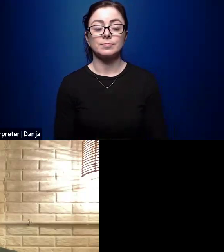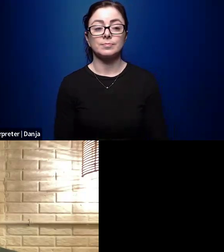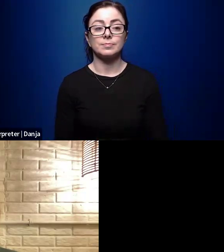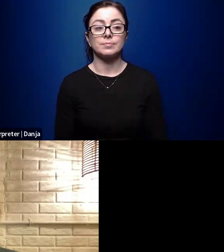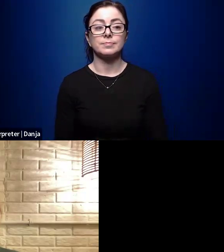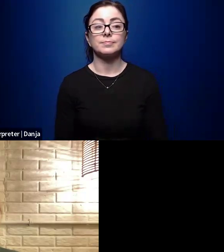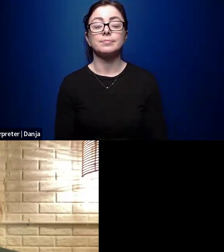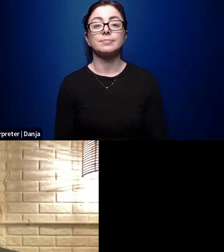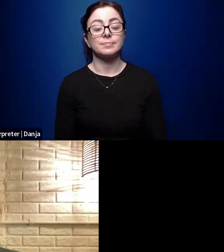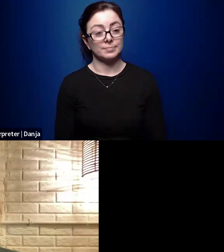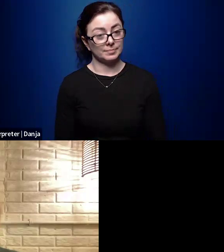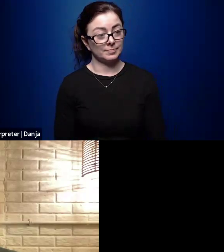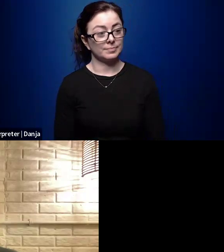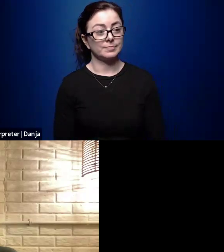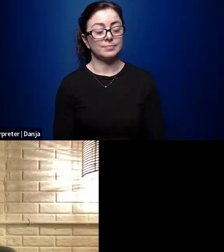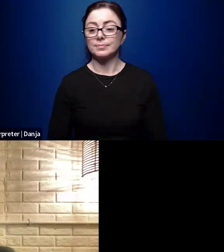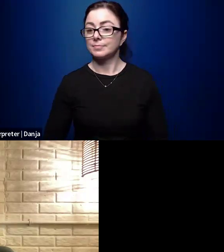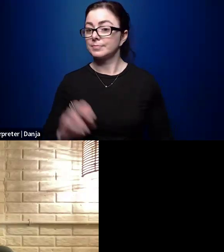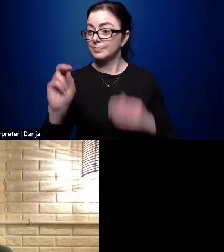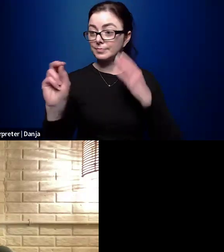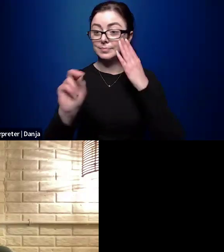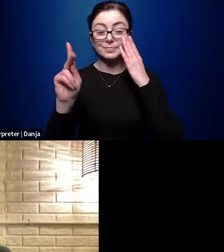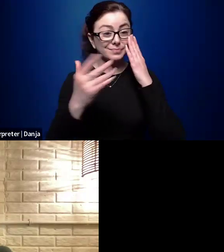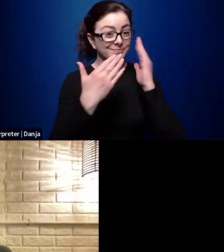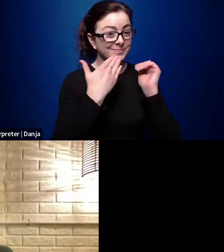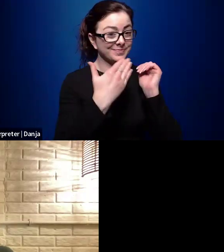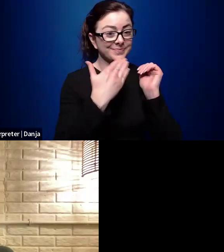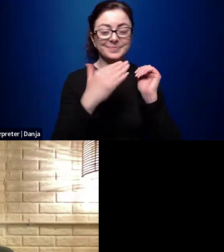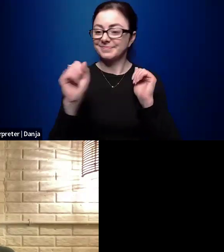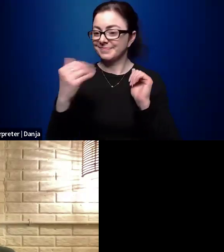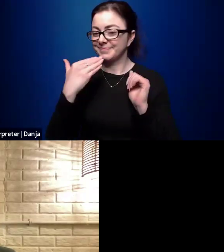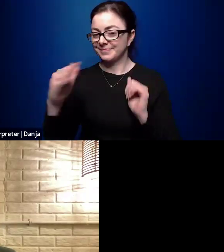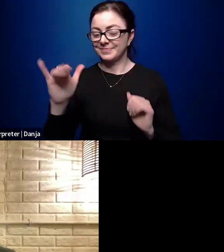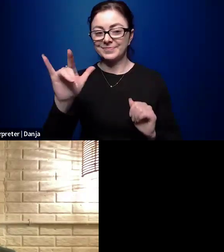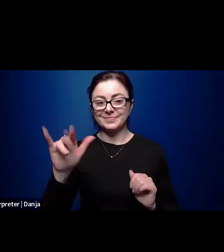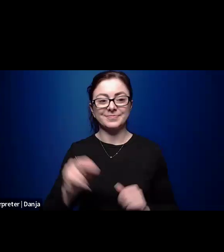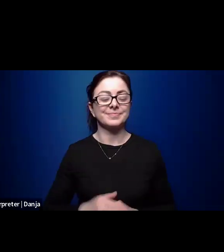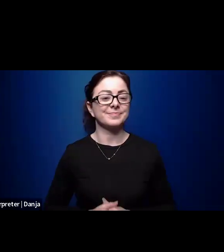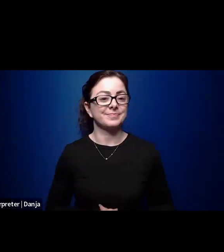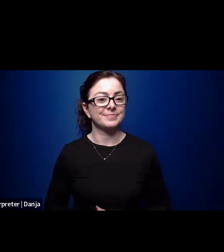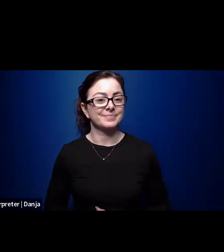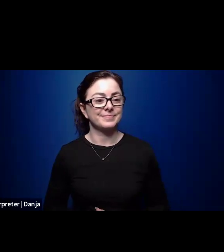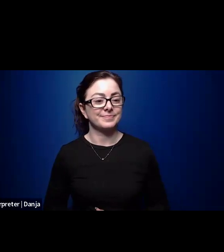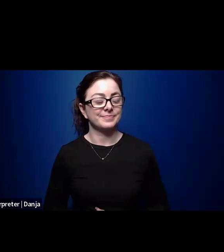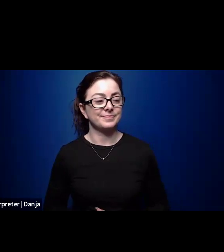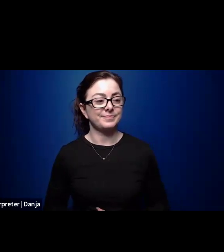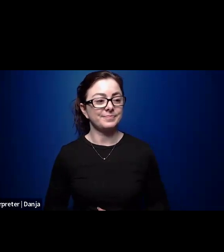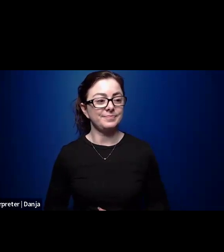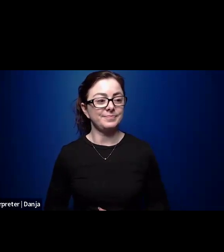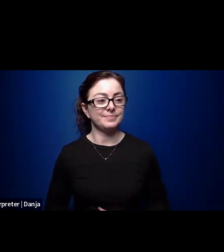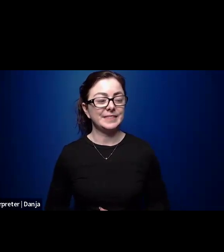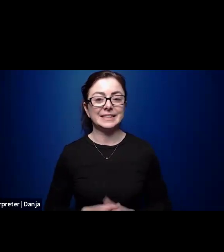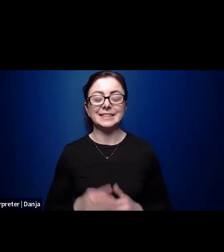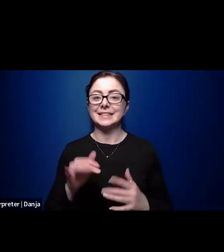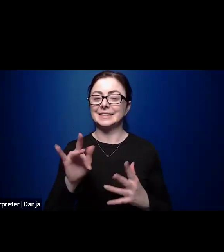All right. Thank you so much. Yes, thank you, Jillian. It is a very vulnerable process,